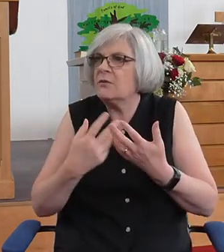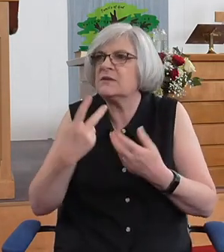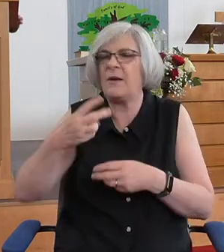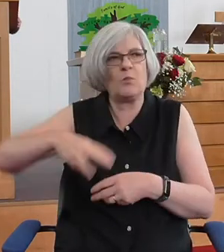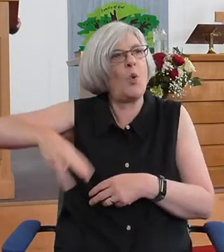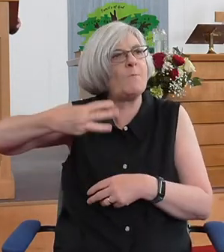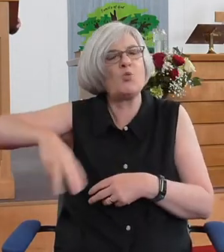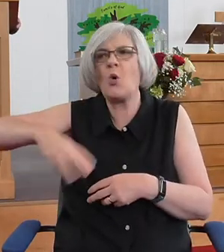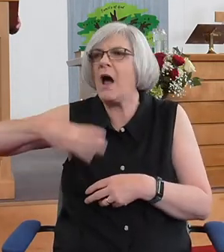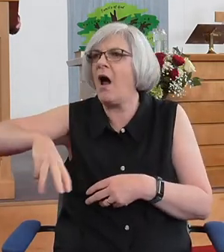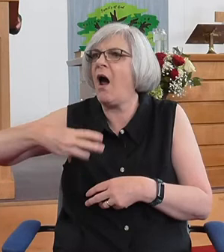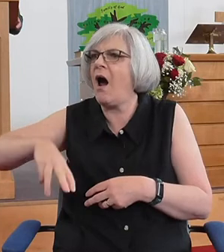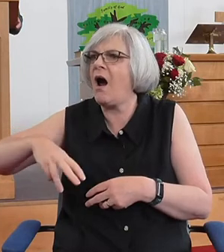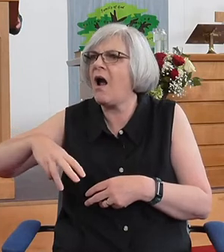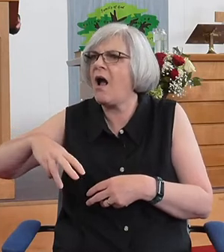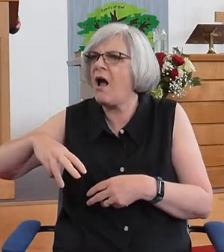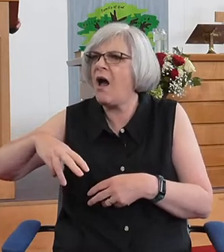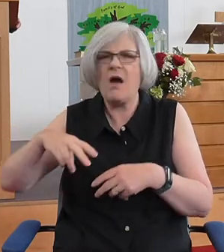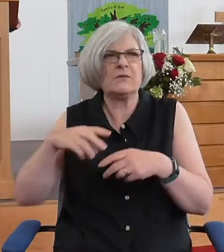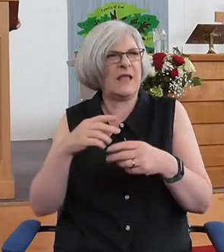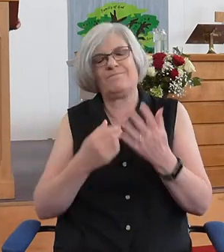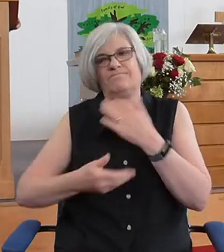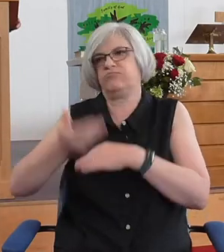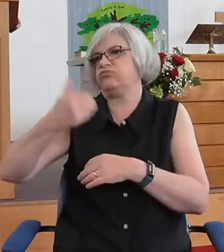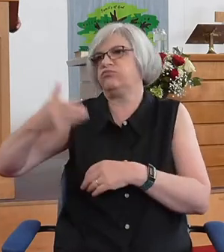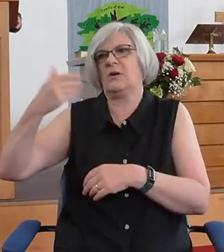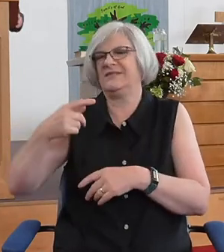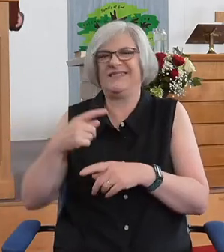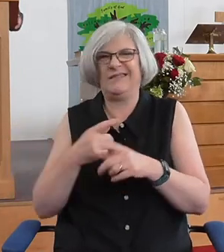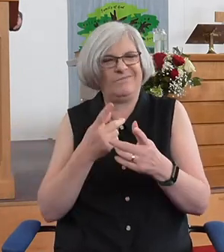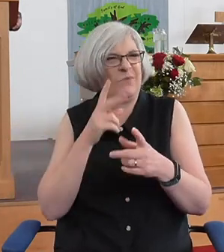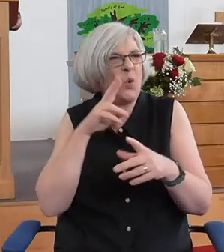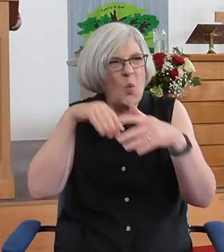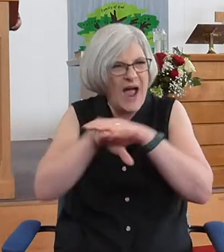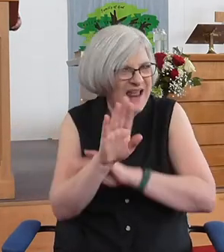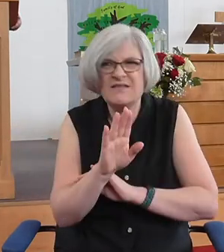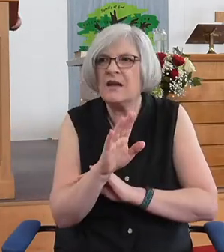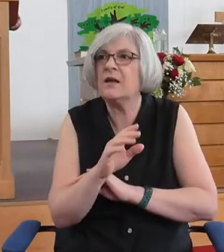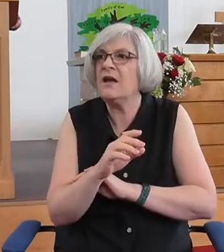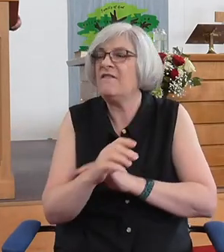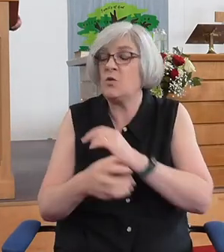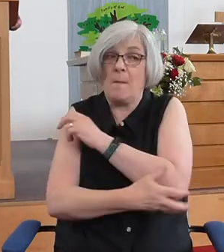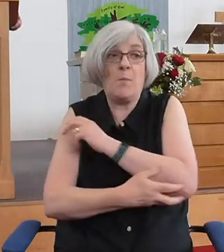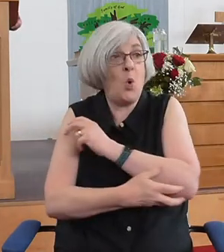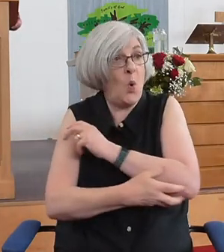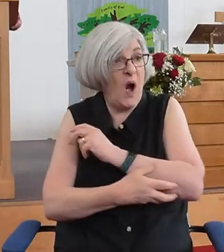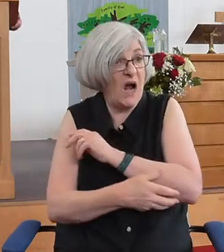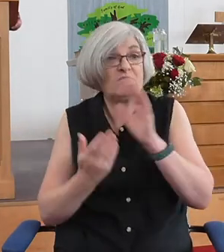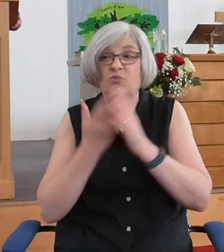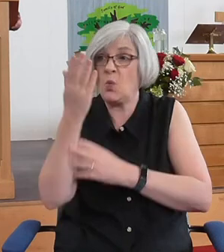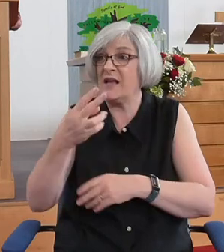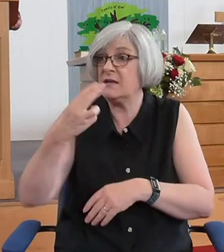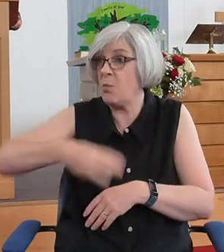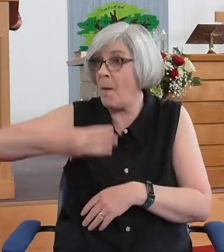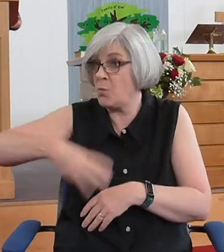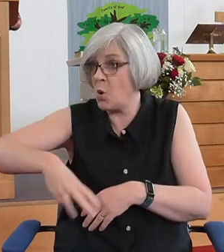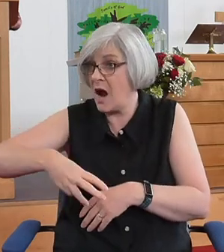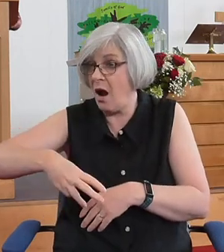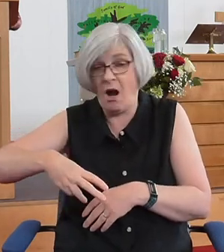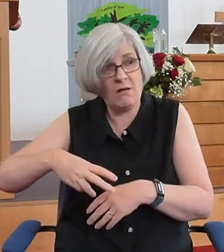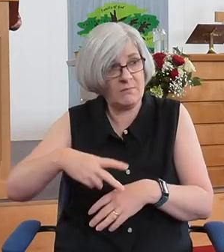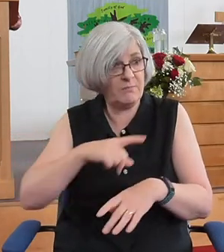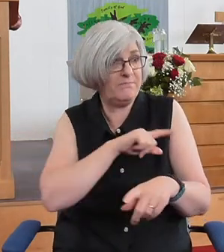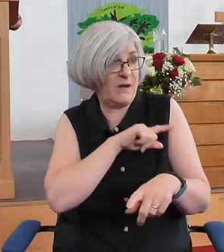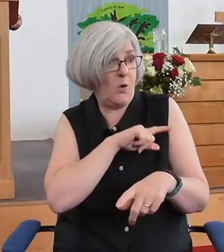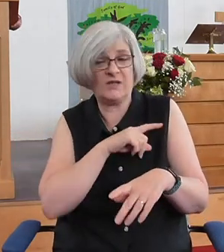pawnbrokers. It wasn't people we would have dealt with very often. You were poor if you regularly went to the pawnbroker,